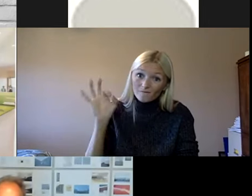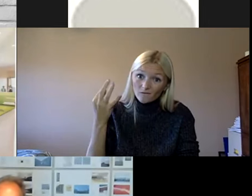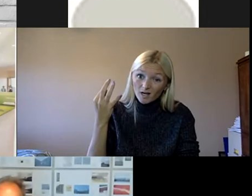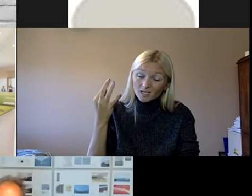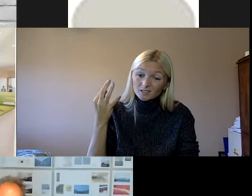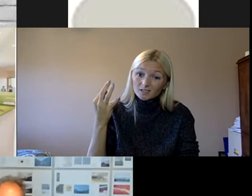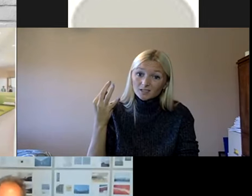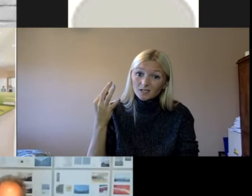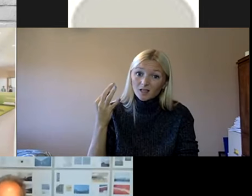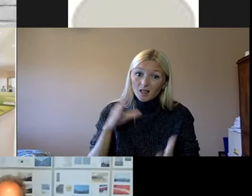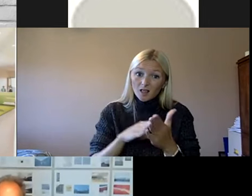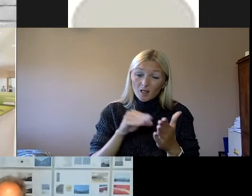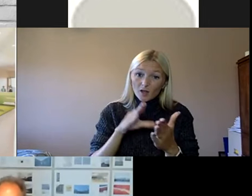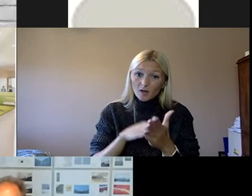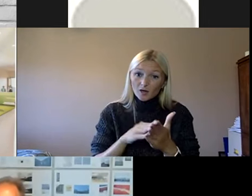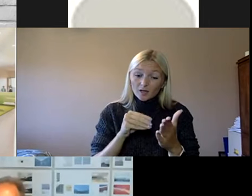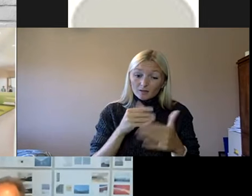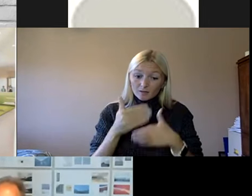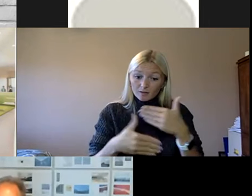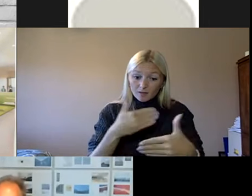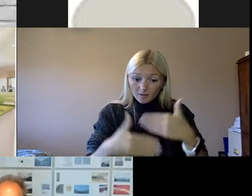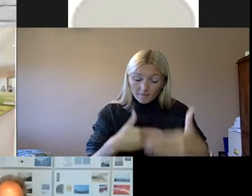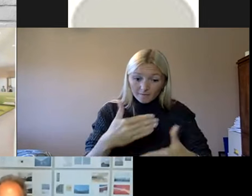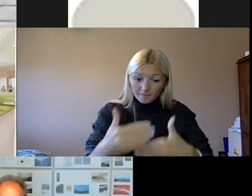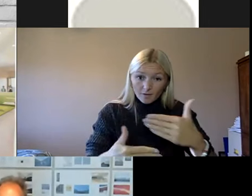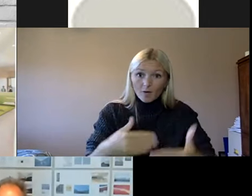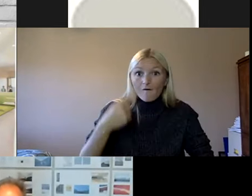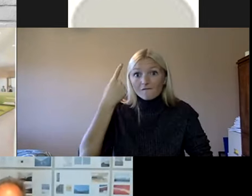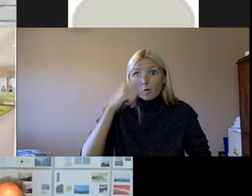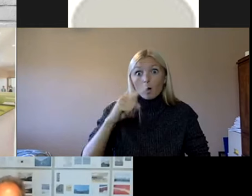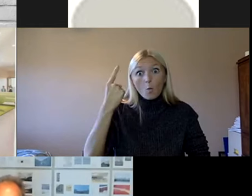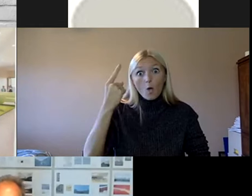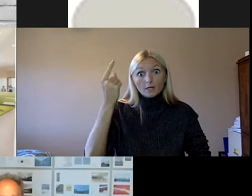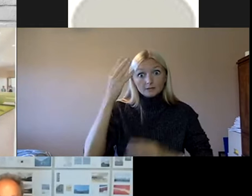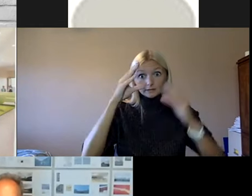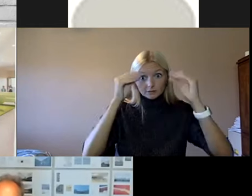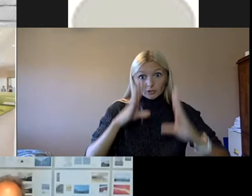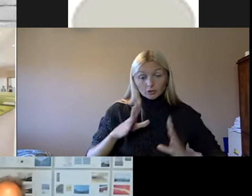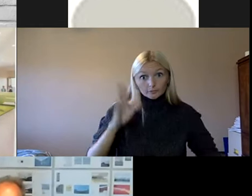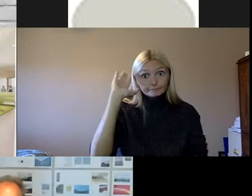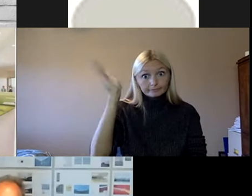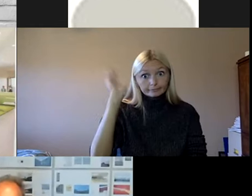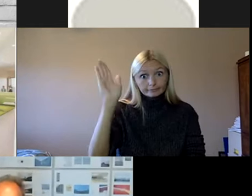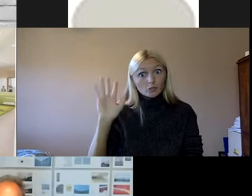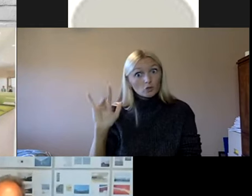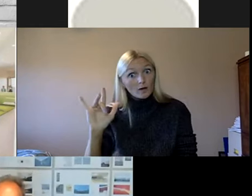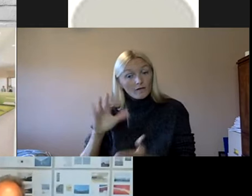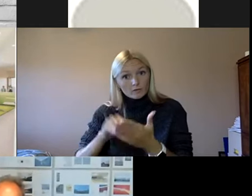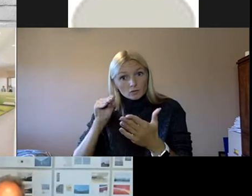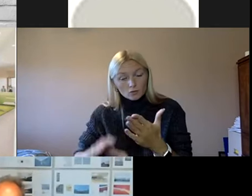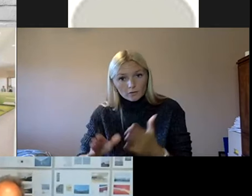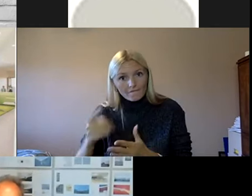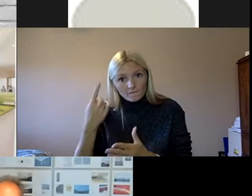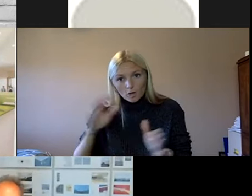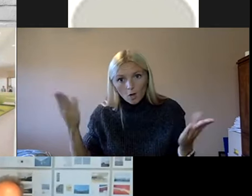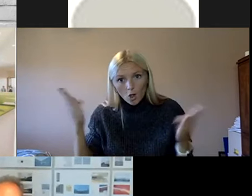learning is organized for one teacher to teach 25 students in a closed